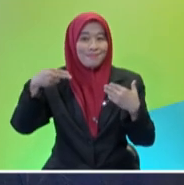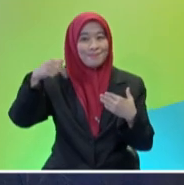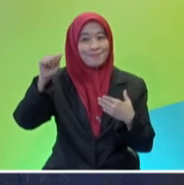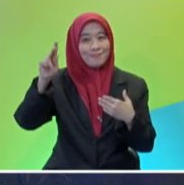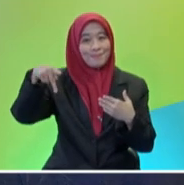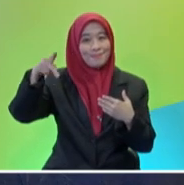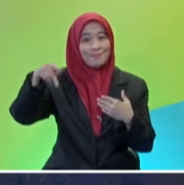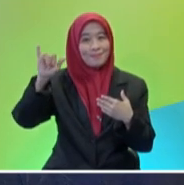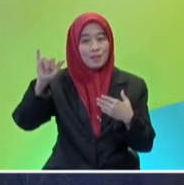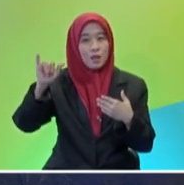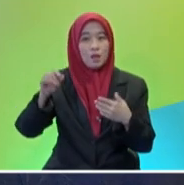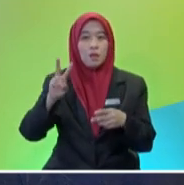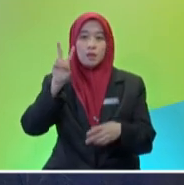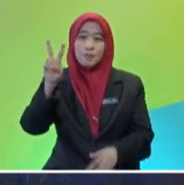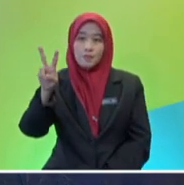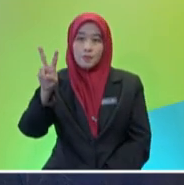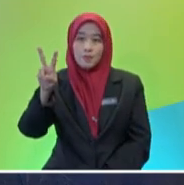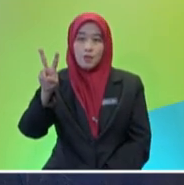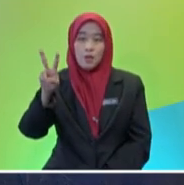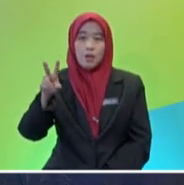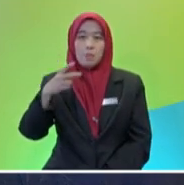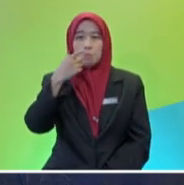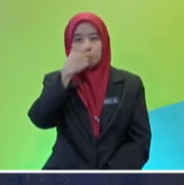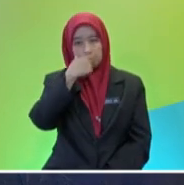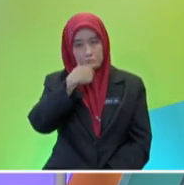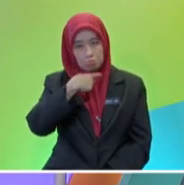Happy. And second one is sad.